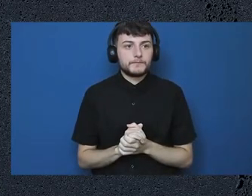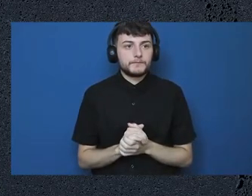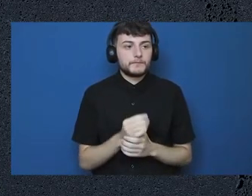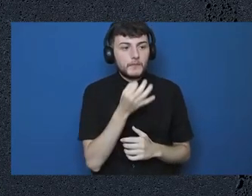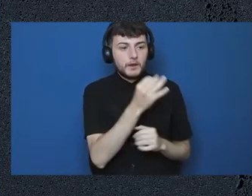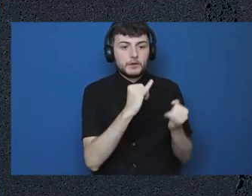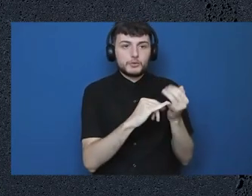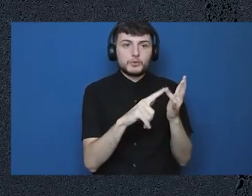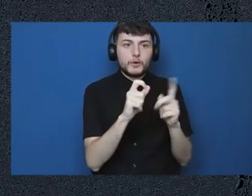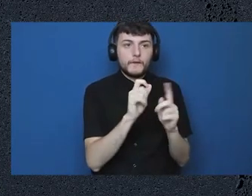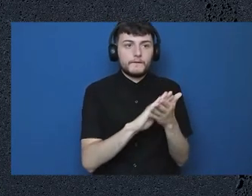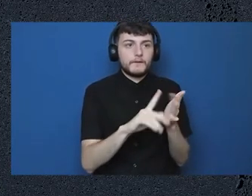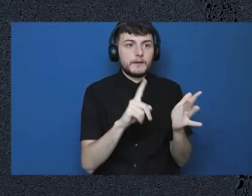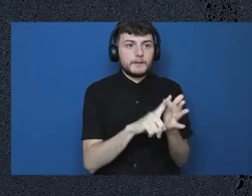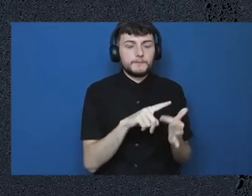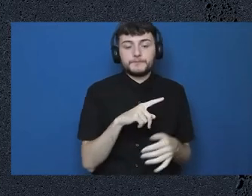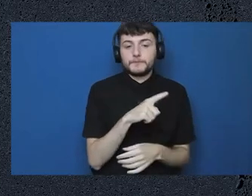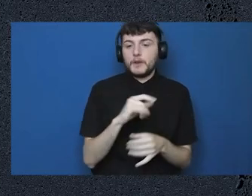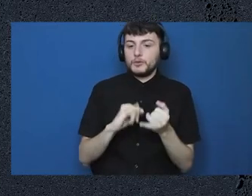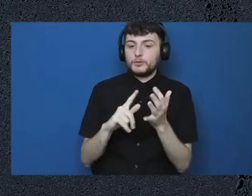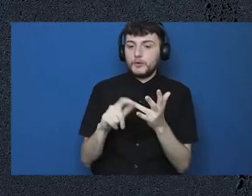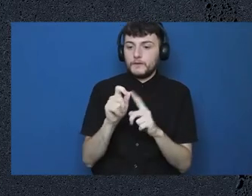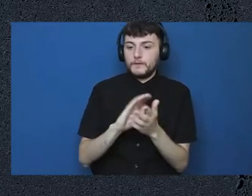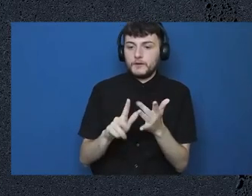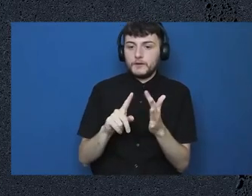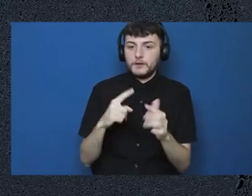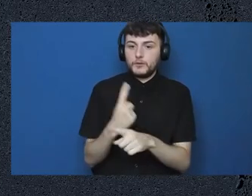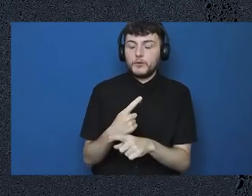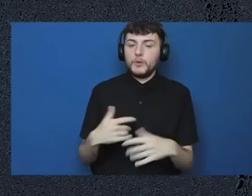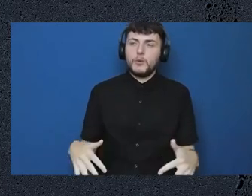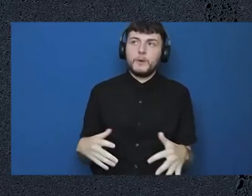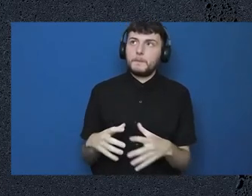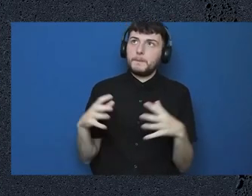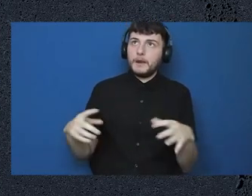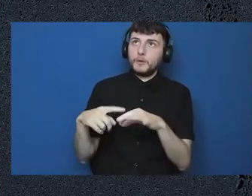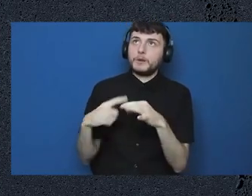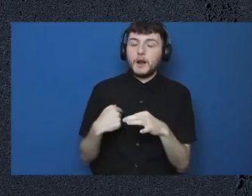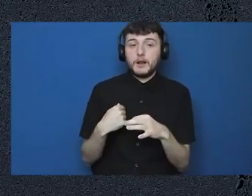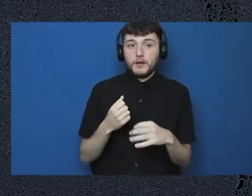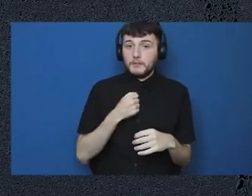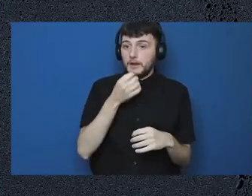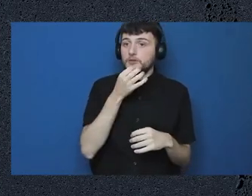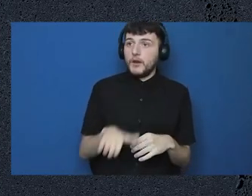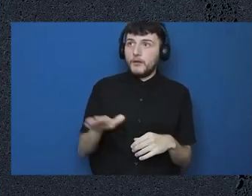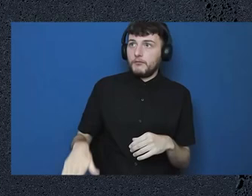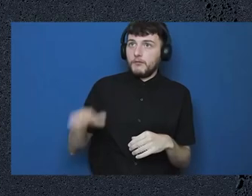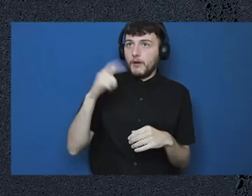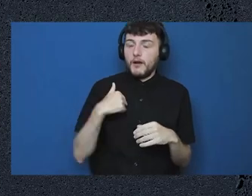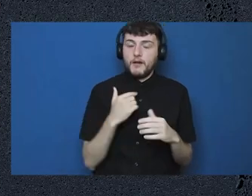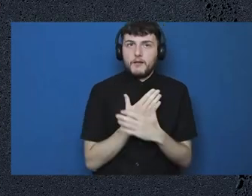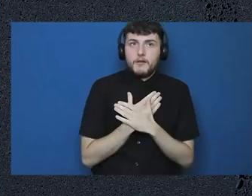Oh, wow, that's such a big question. I was about to say, I as a child, I like fairy tales, and how does that sync with science is what I'm